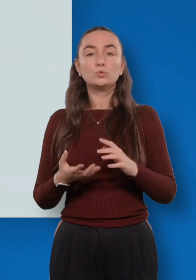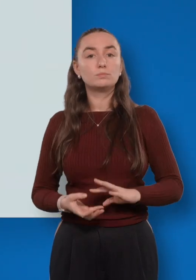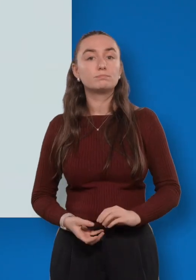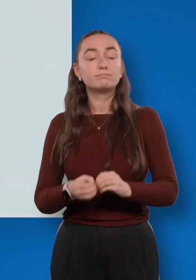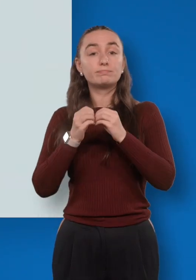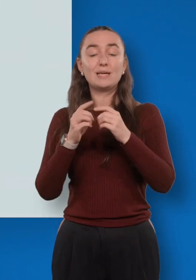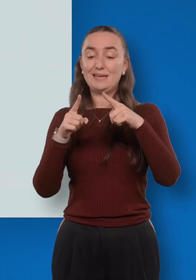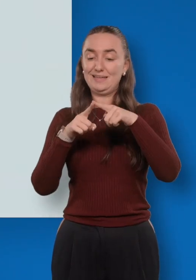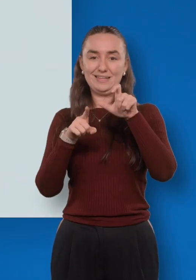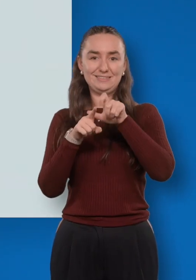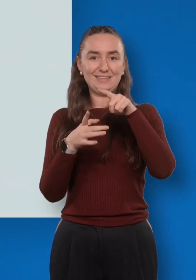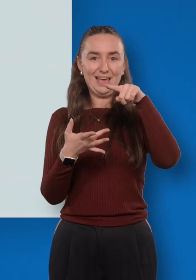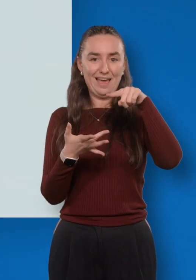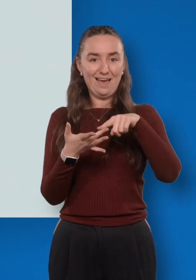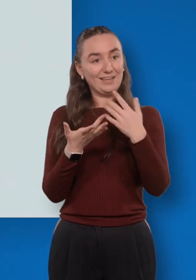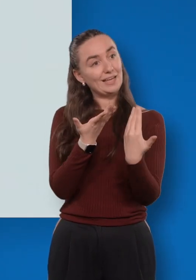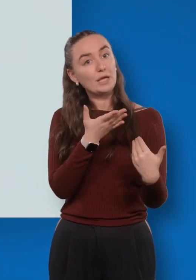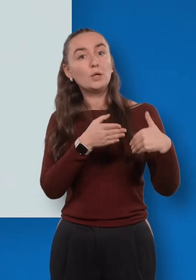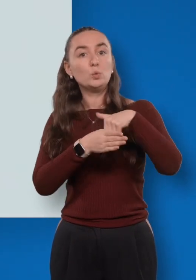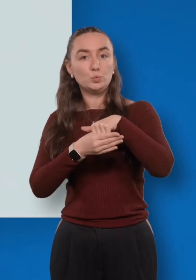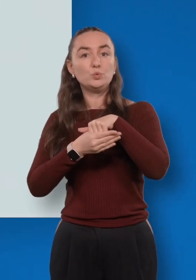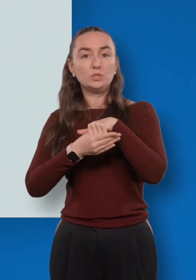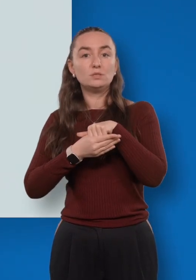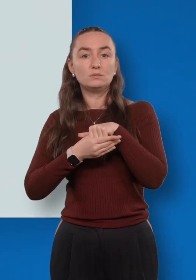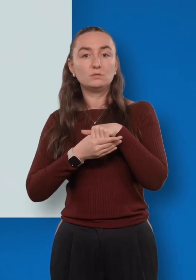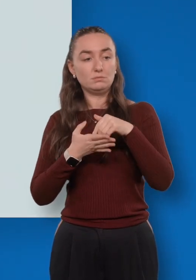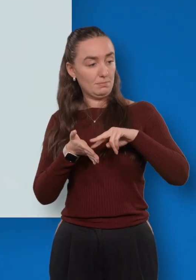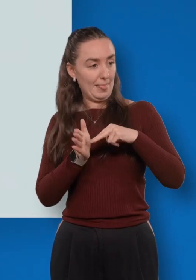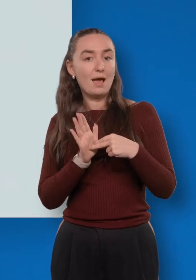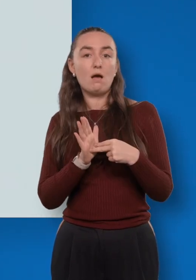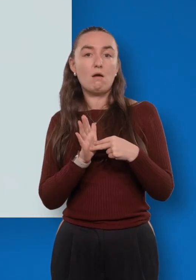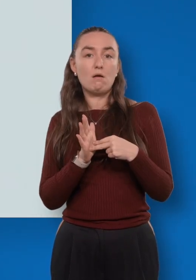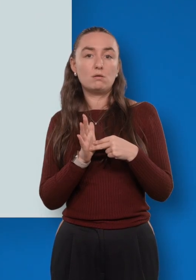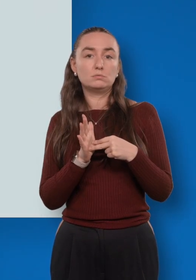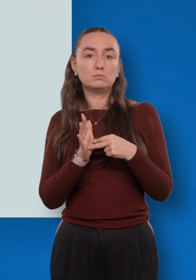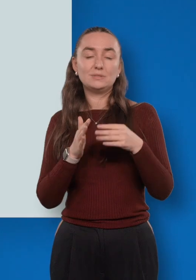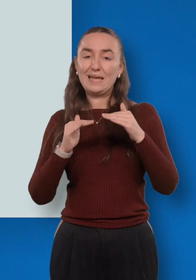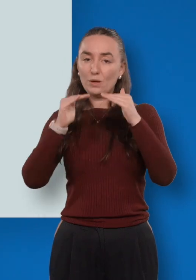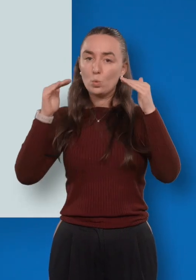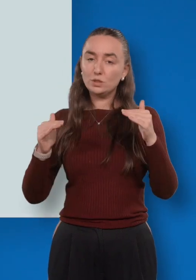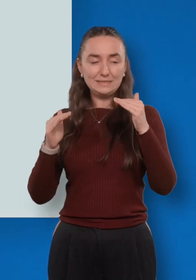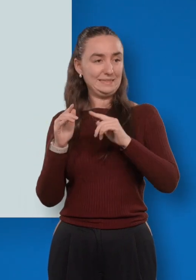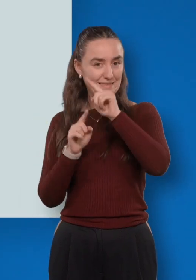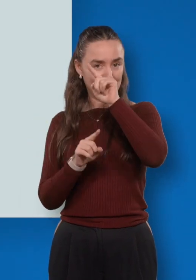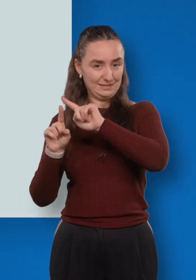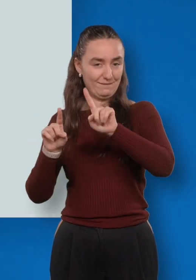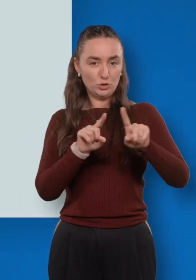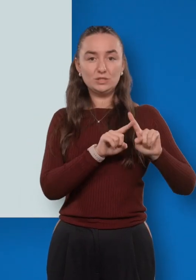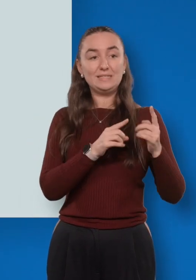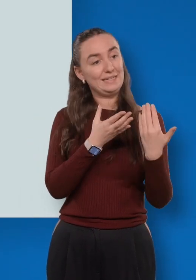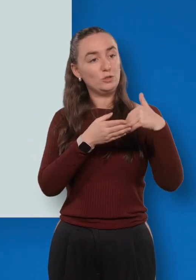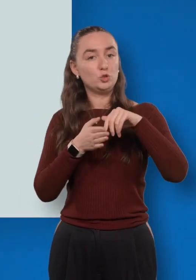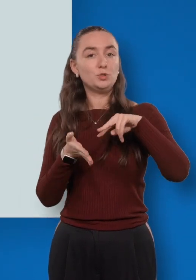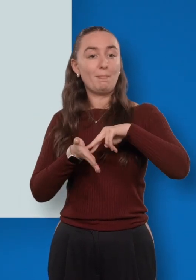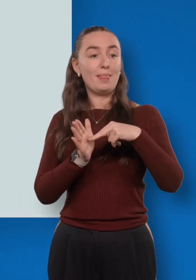diversity, and inclusion plan. And I've already introduced her, but again, Professor Jemina Napier will